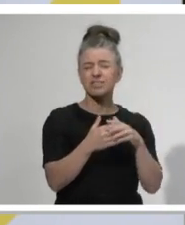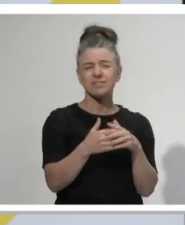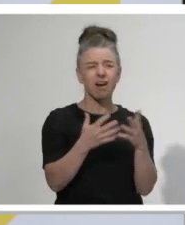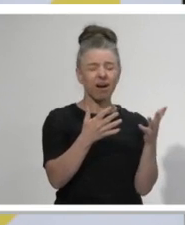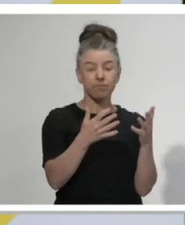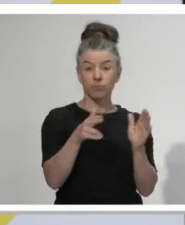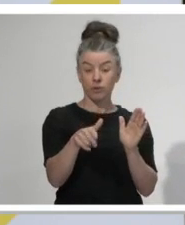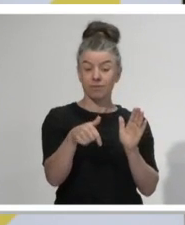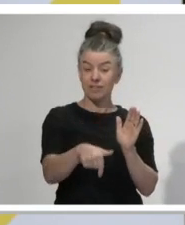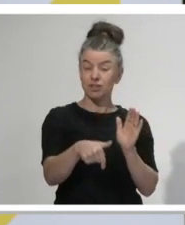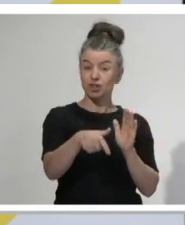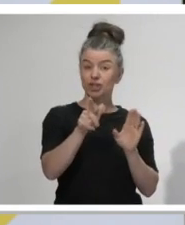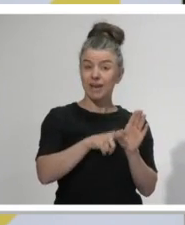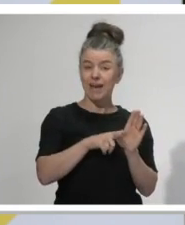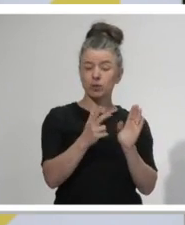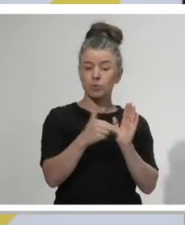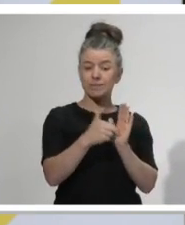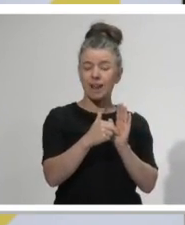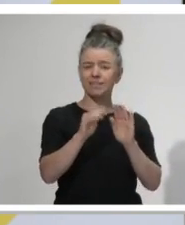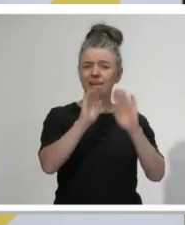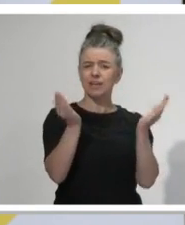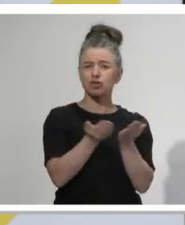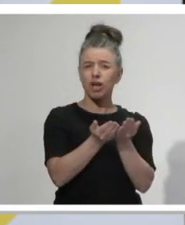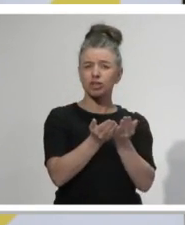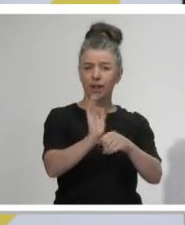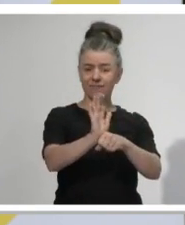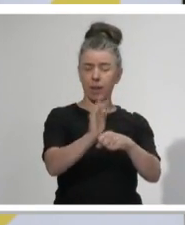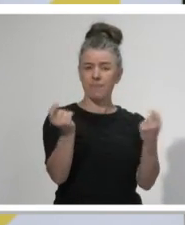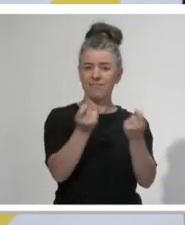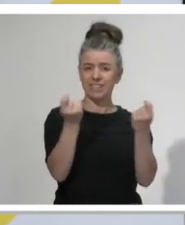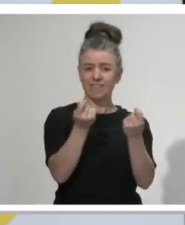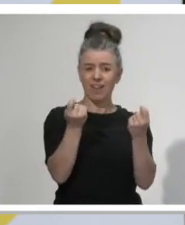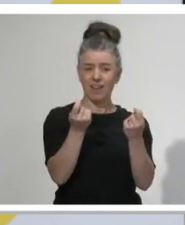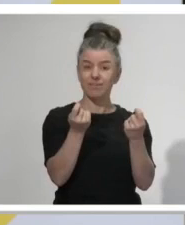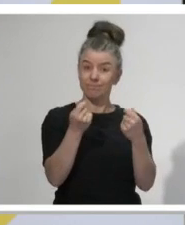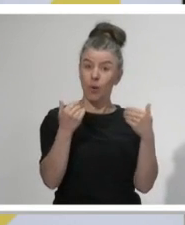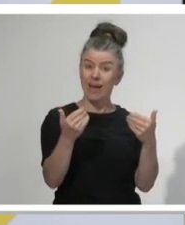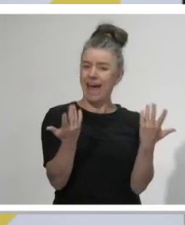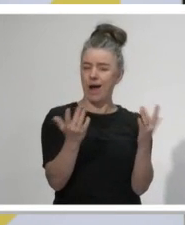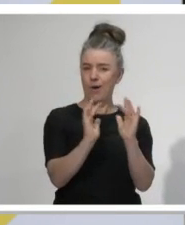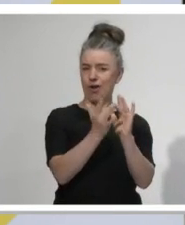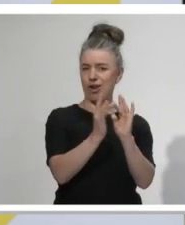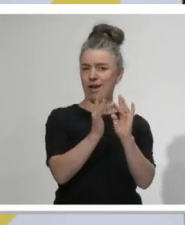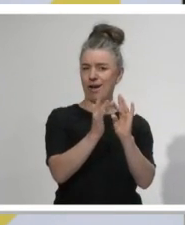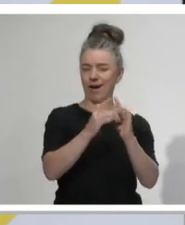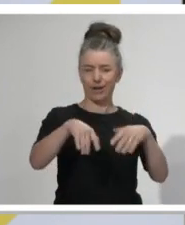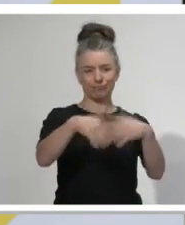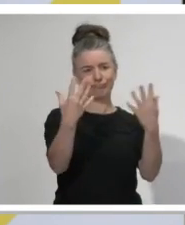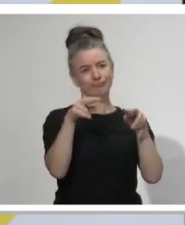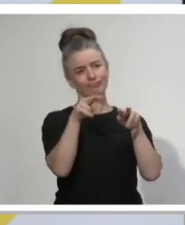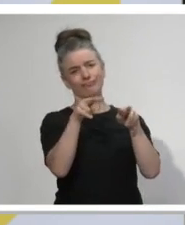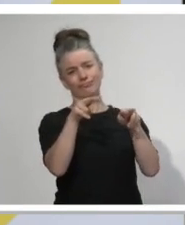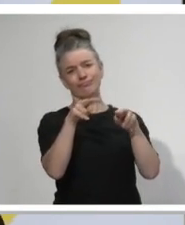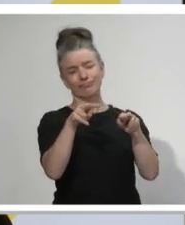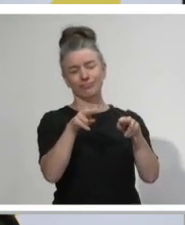house to your house. The New Zealand International Film Festival is this year presenting its program online for the very first time. From